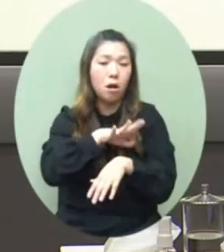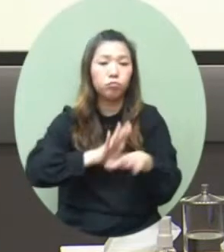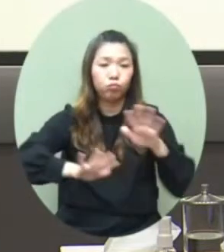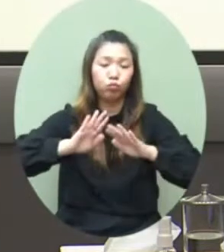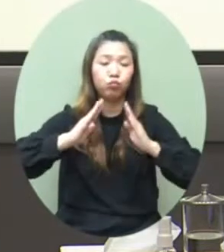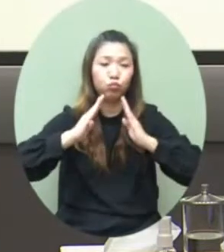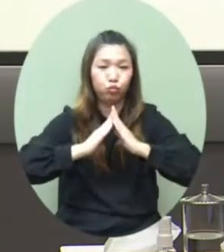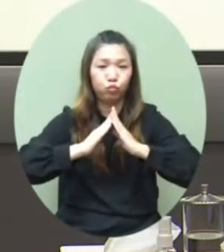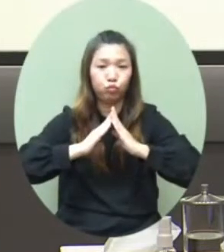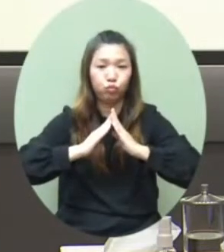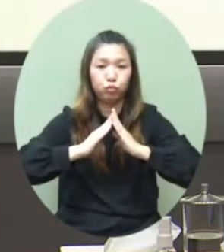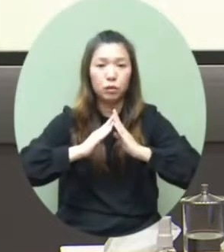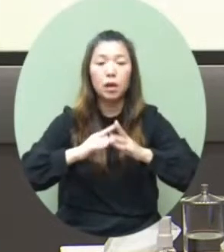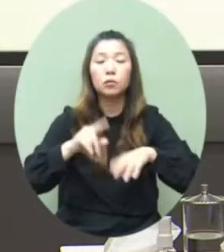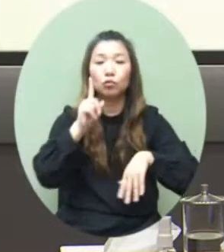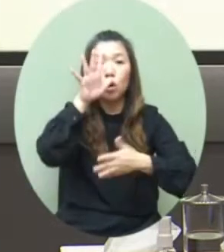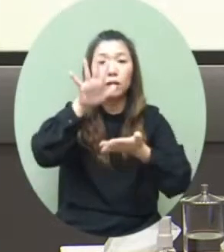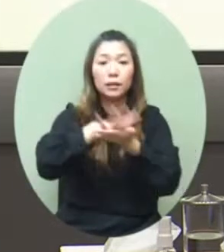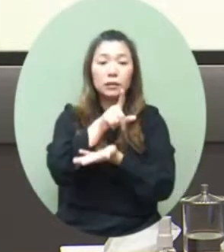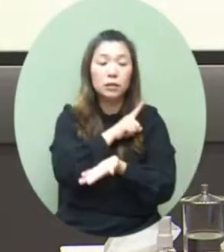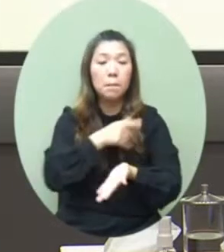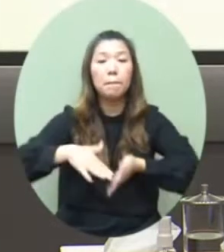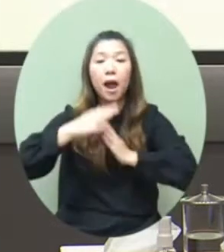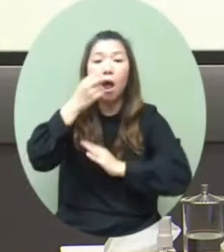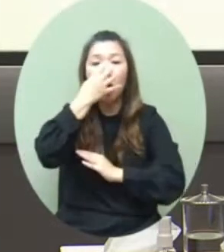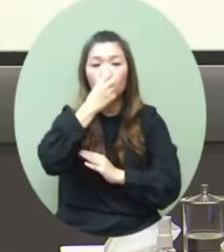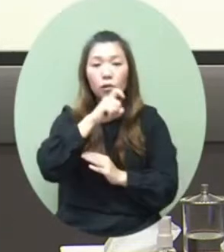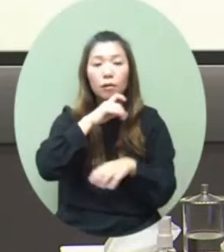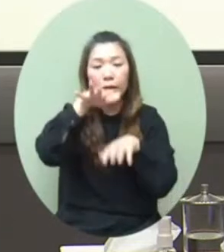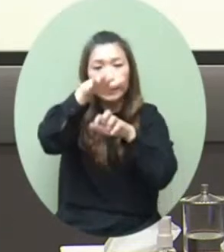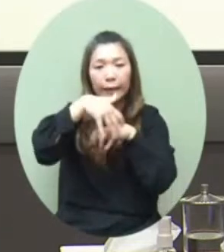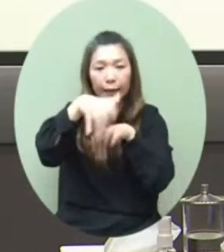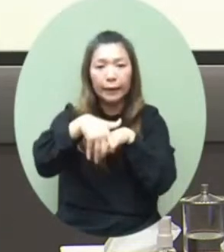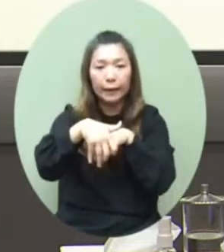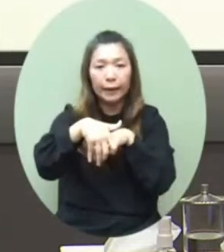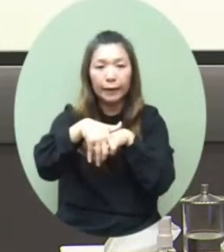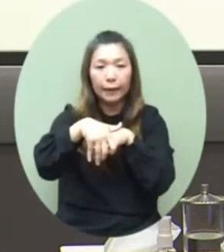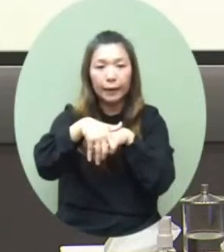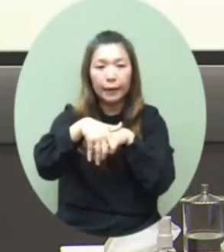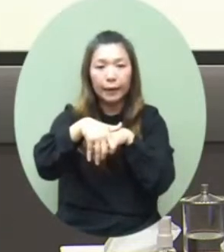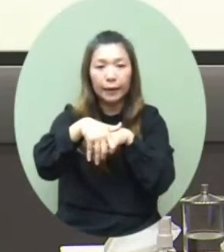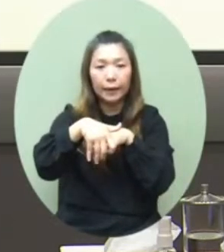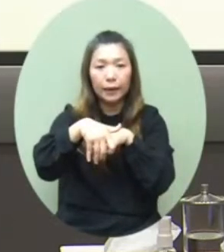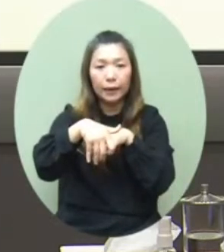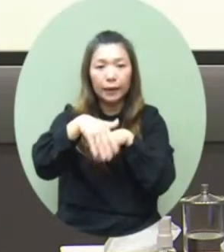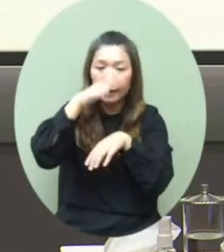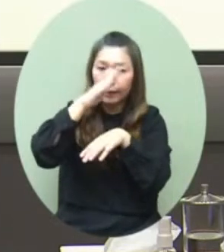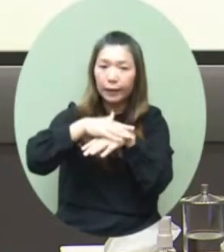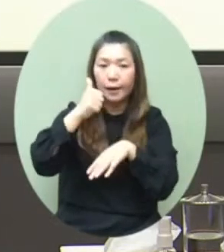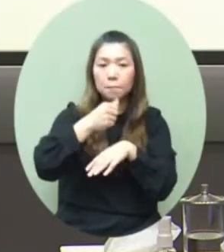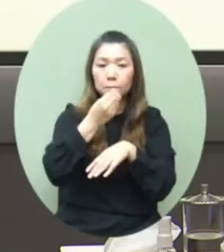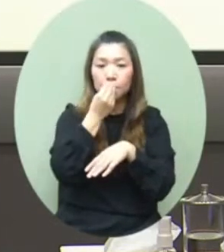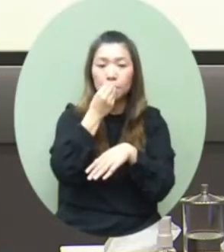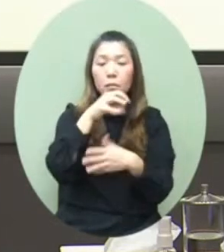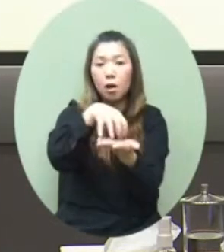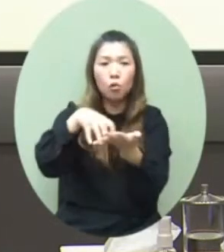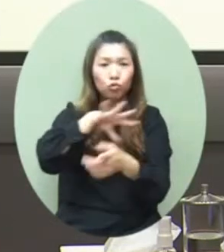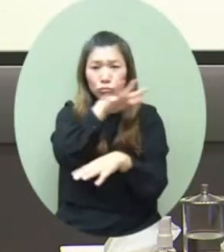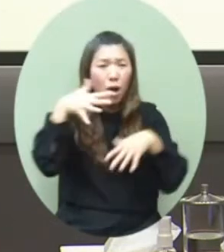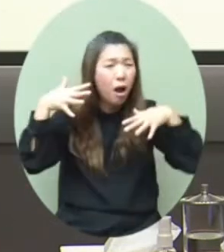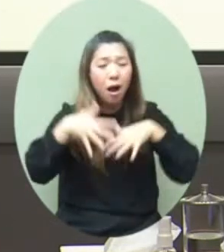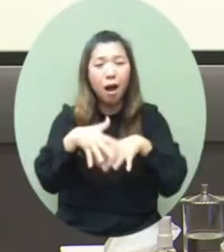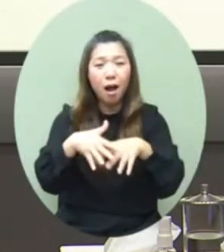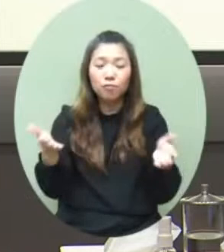Now, we have a series of events, say, for example, the AFCD last year